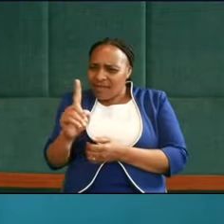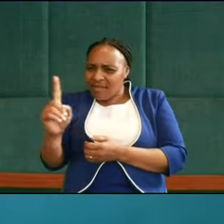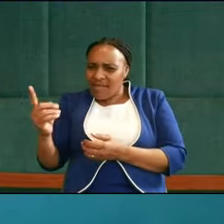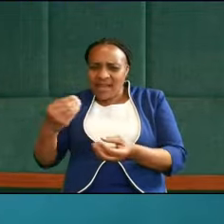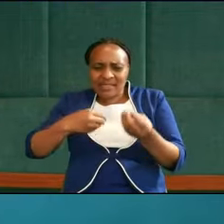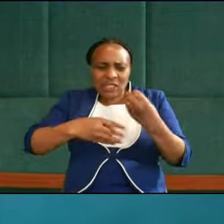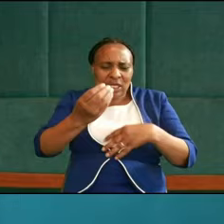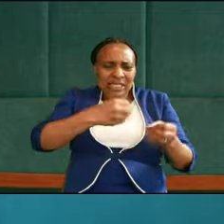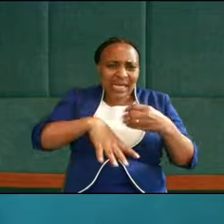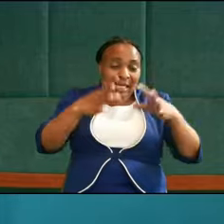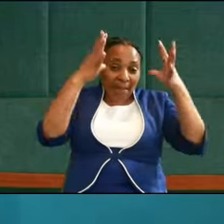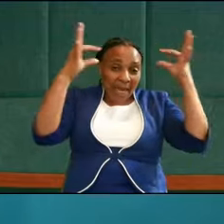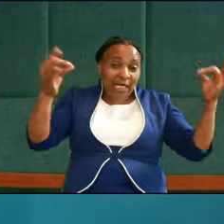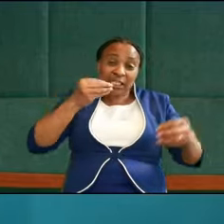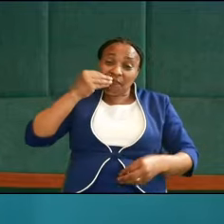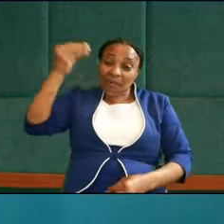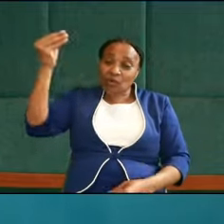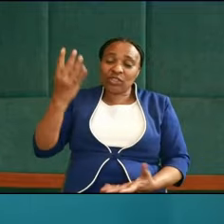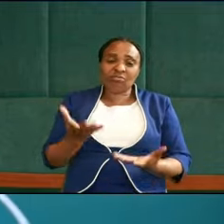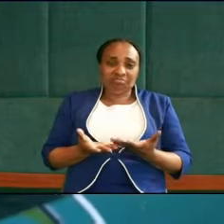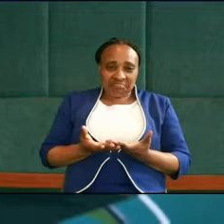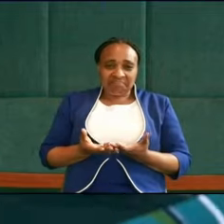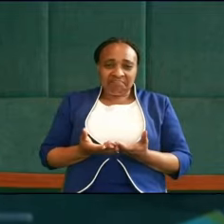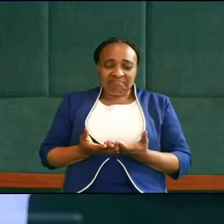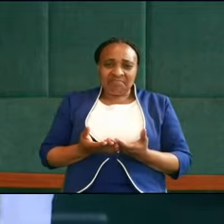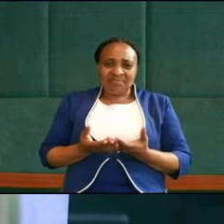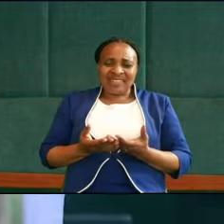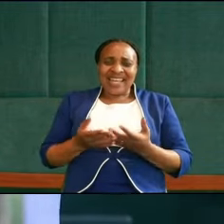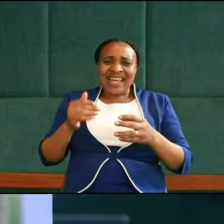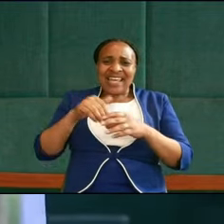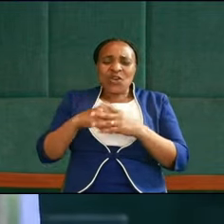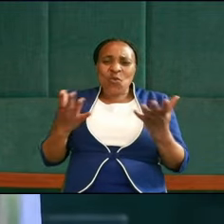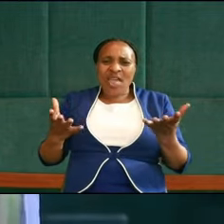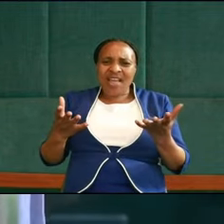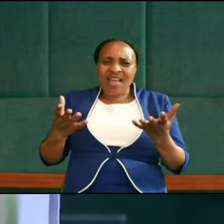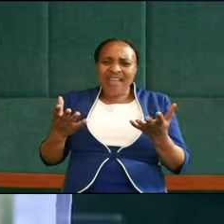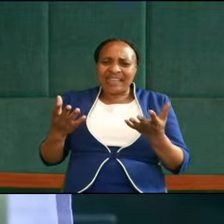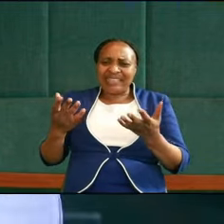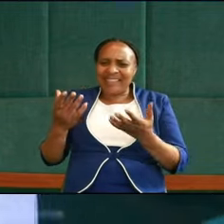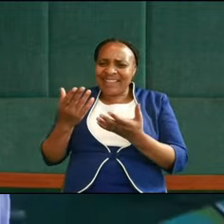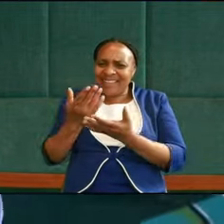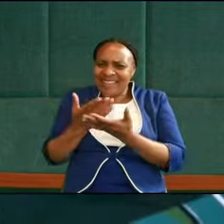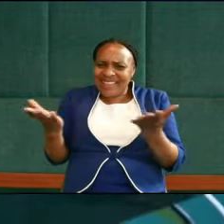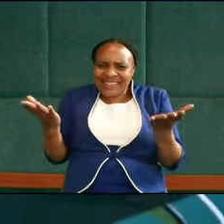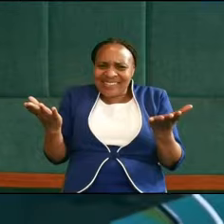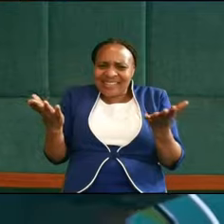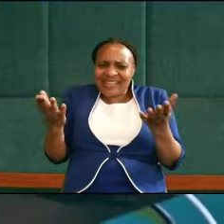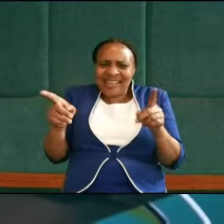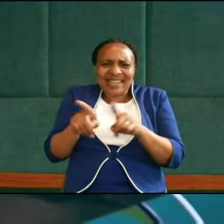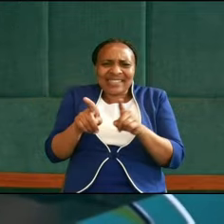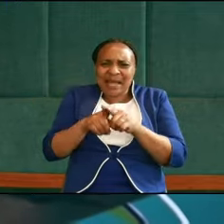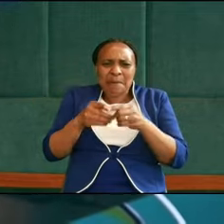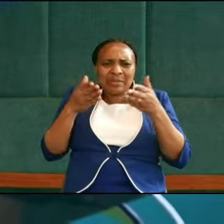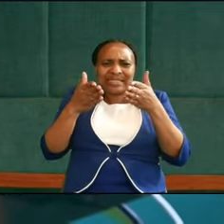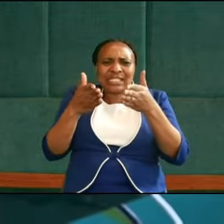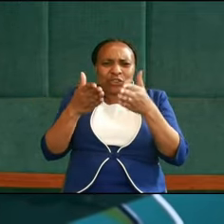marital vows on the flippy ashes of sexual